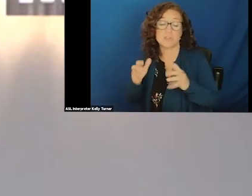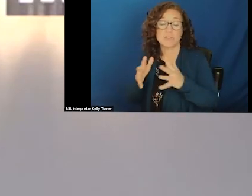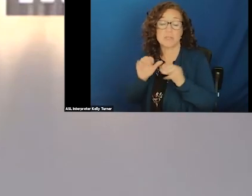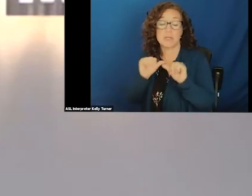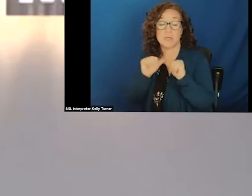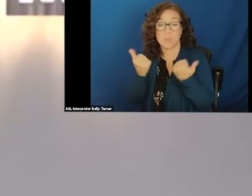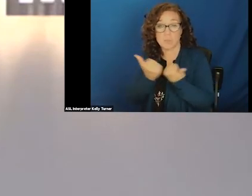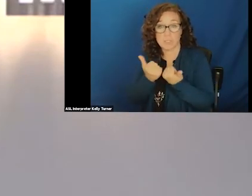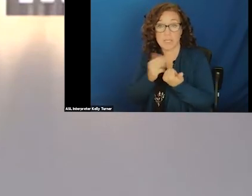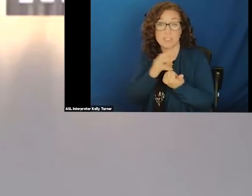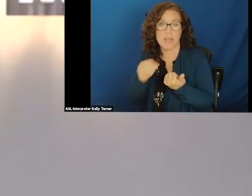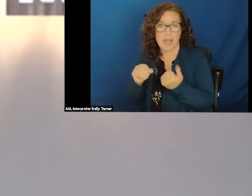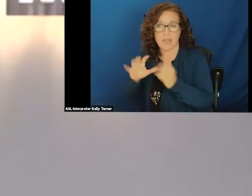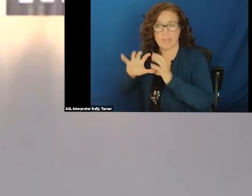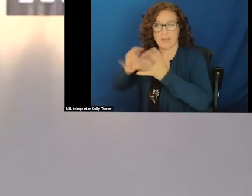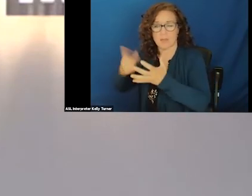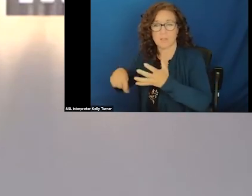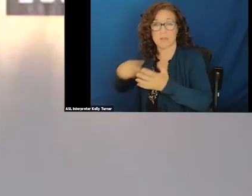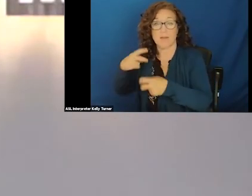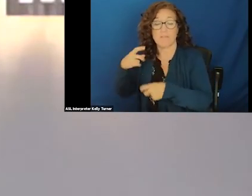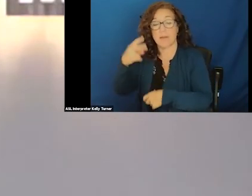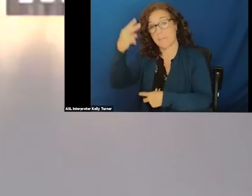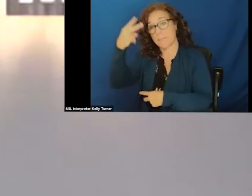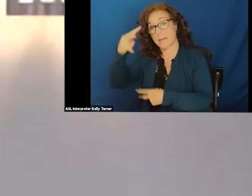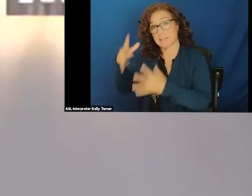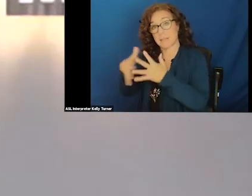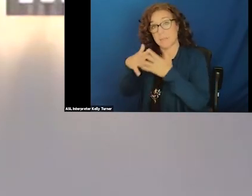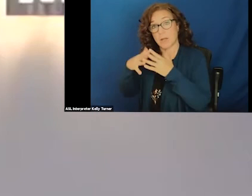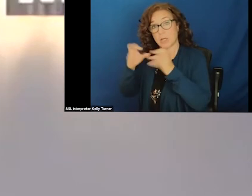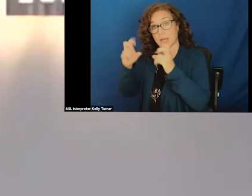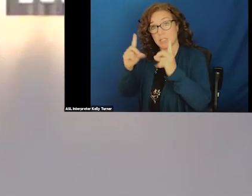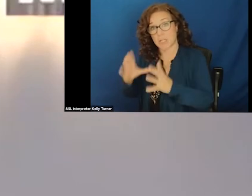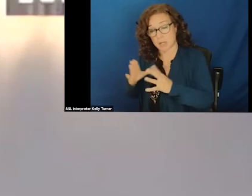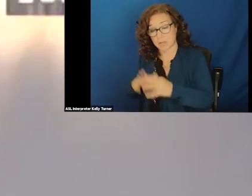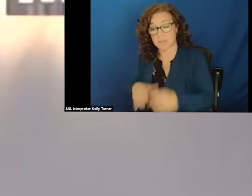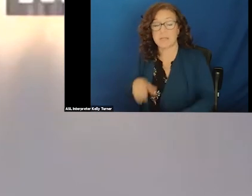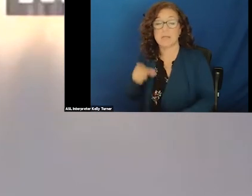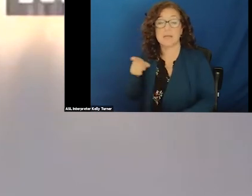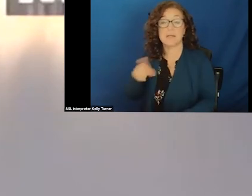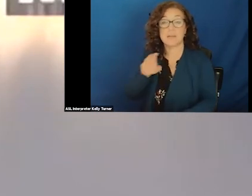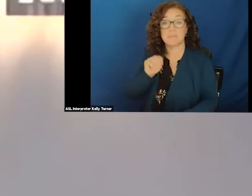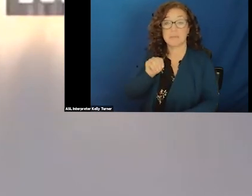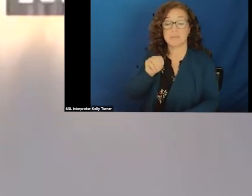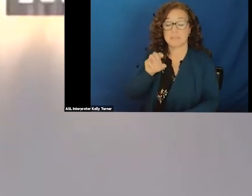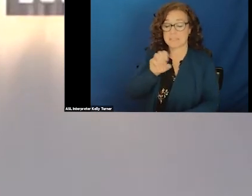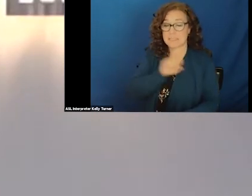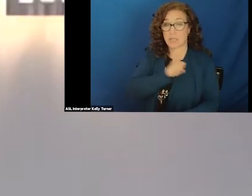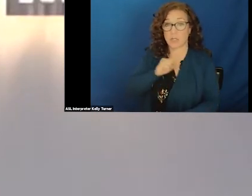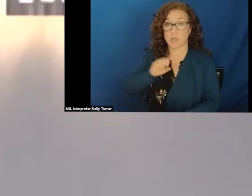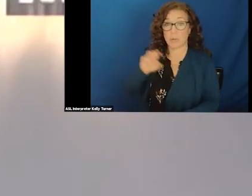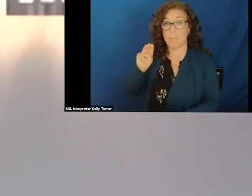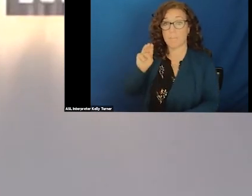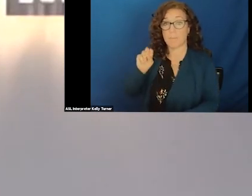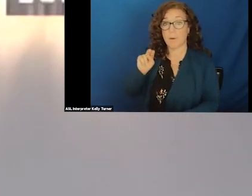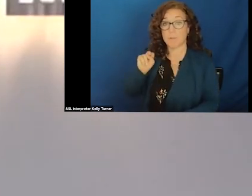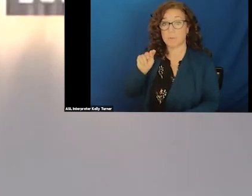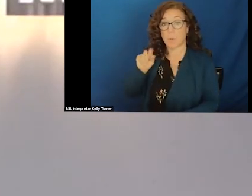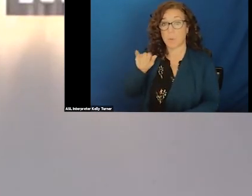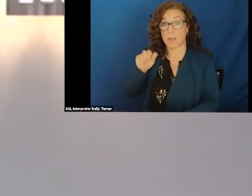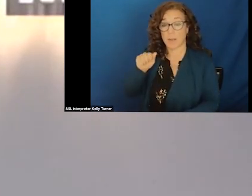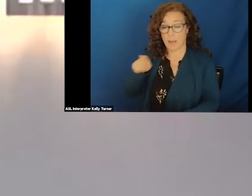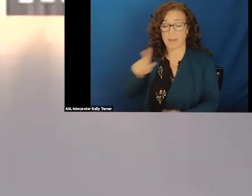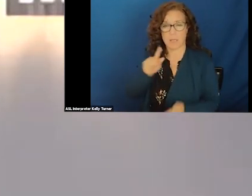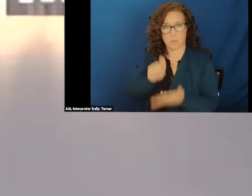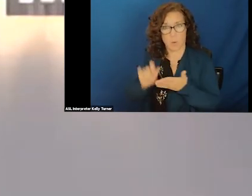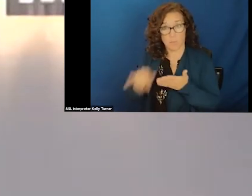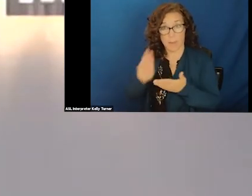it was adopted in 1982. California has patterned its celebration after the traditional El Día del